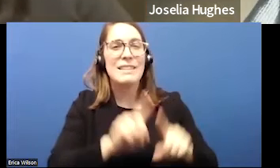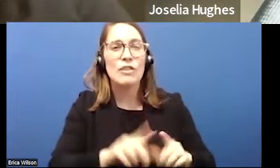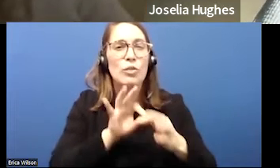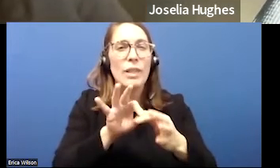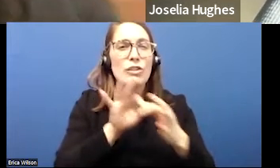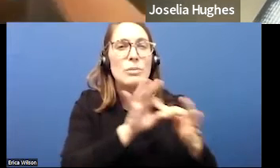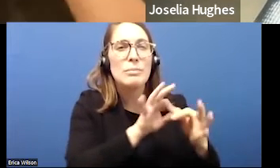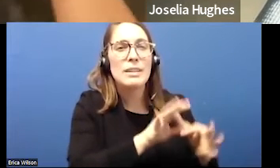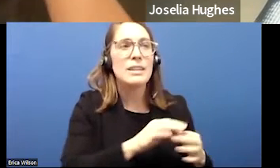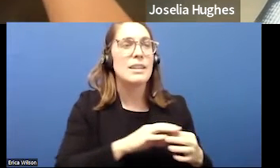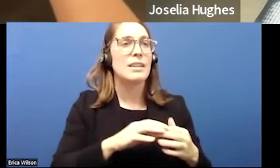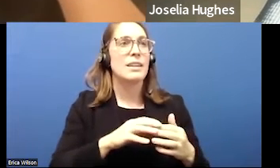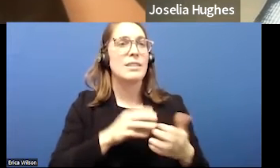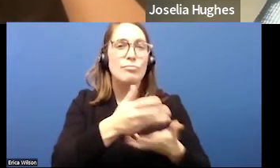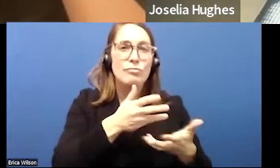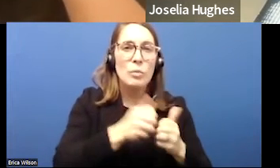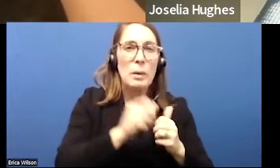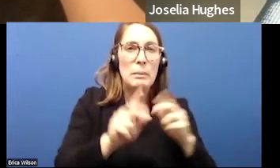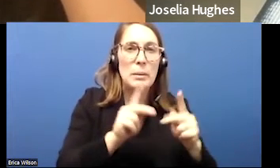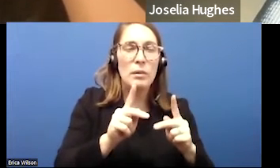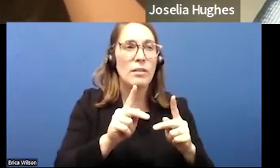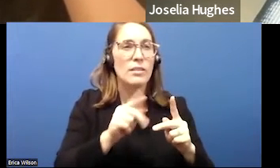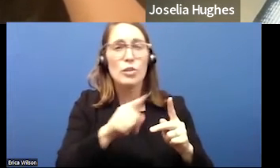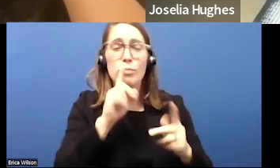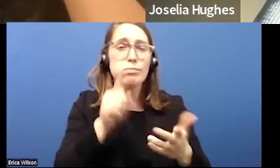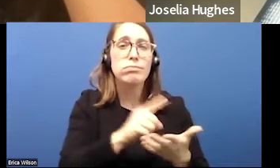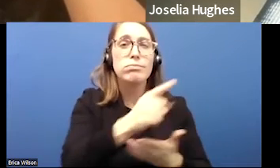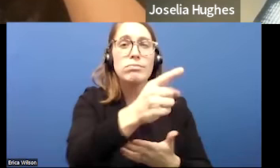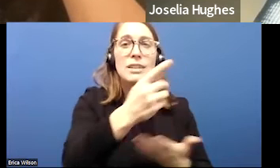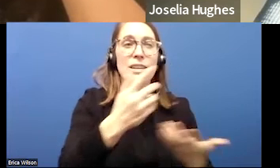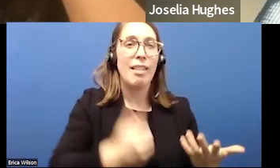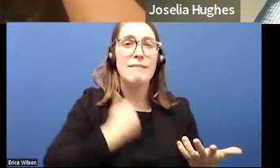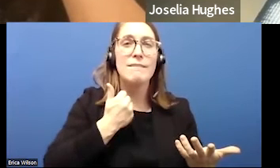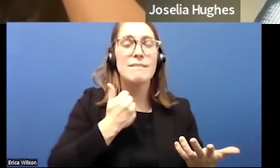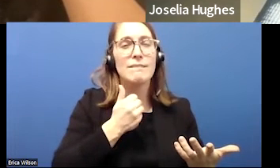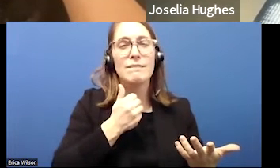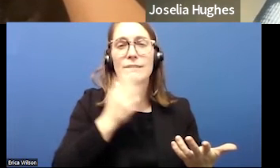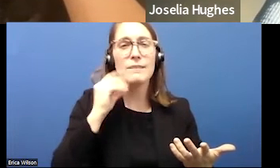different relationships that we have as we move through the world.